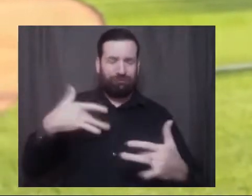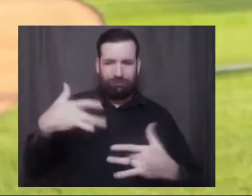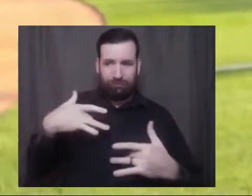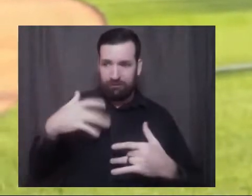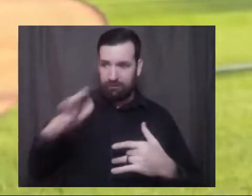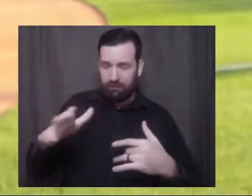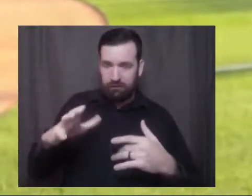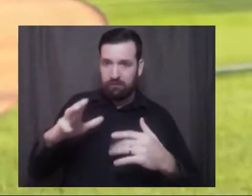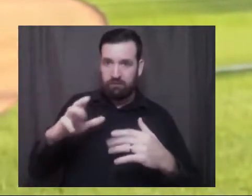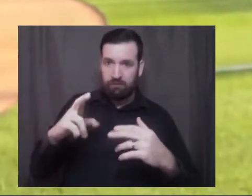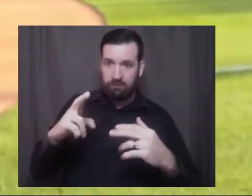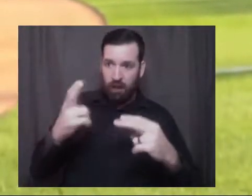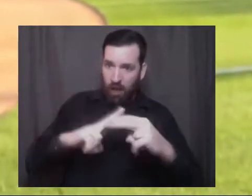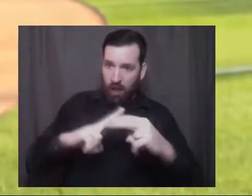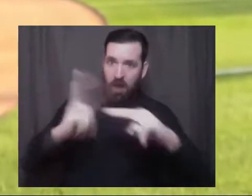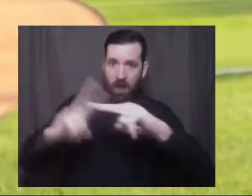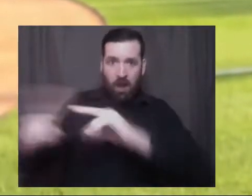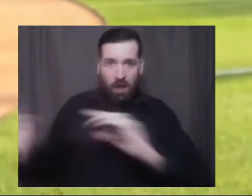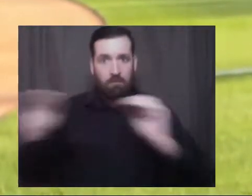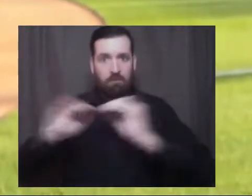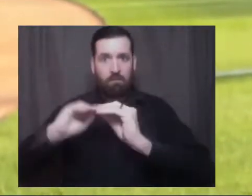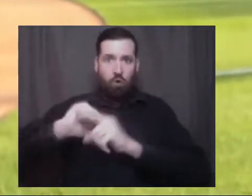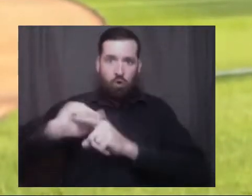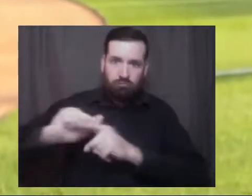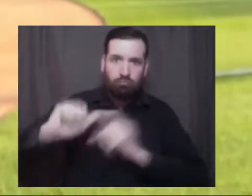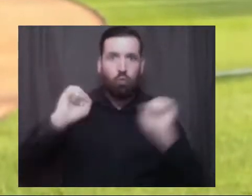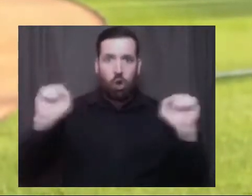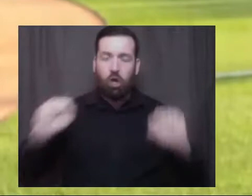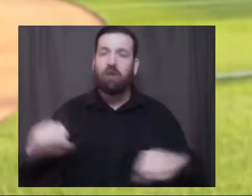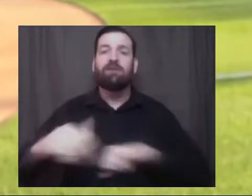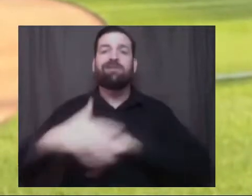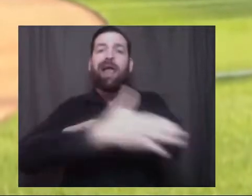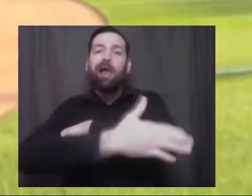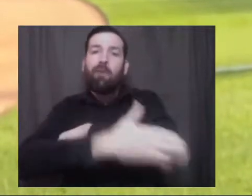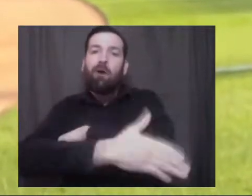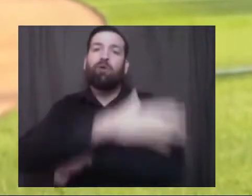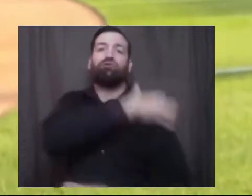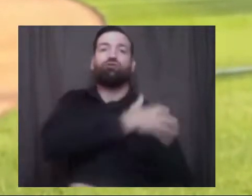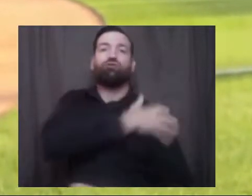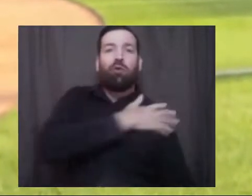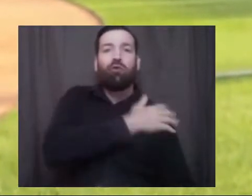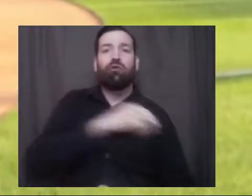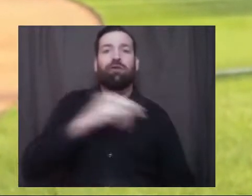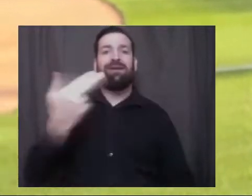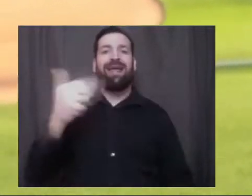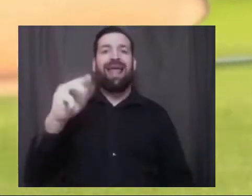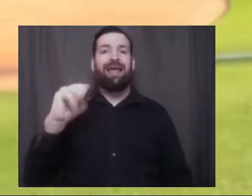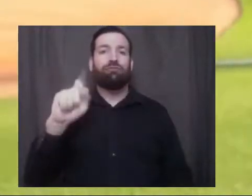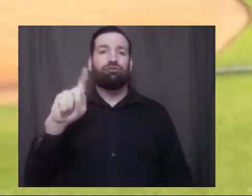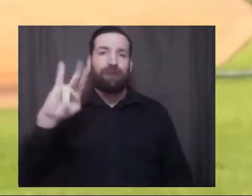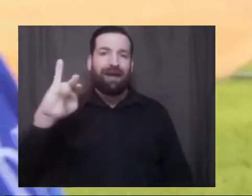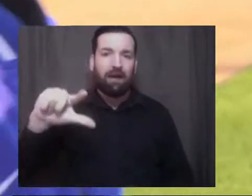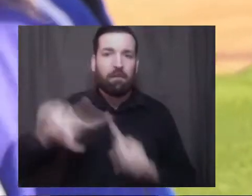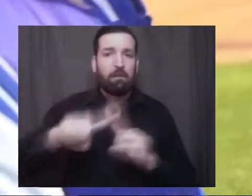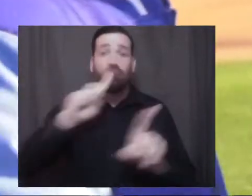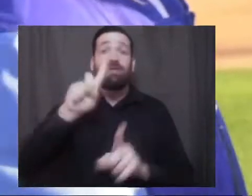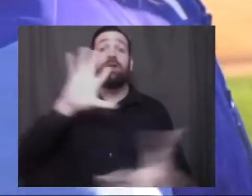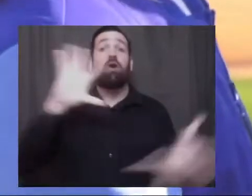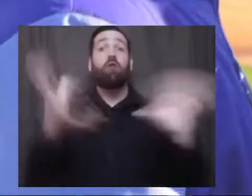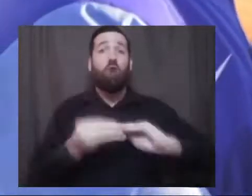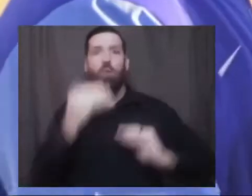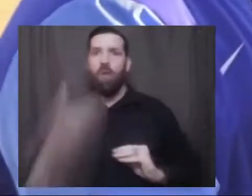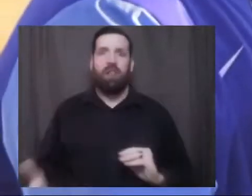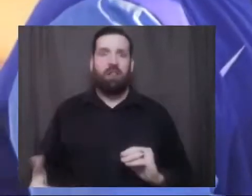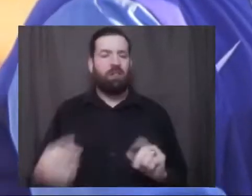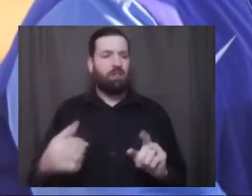get some hamstring issues and some shoulder and elbow issues. But really, we've been doing really, really well. So you're treating the pros, but what about the rest of us? What can be